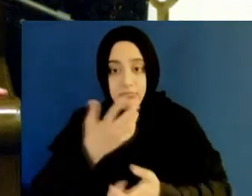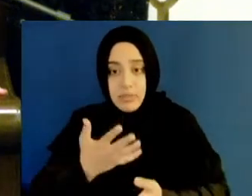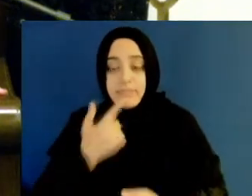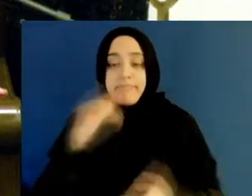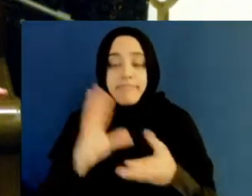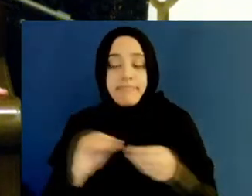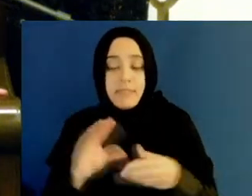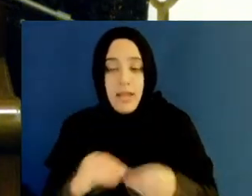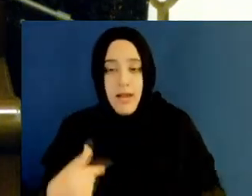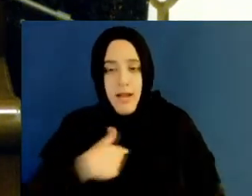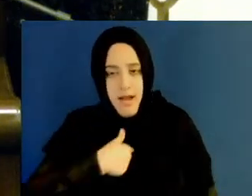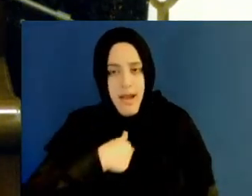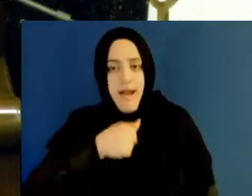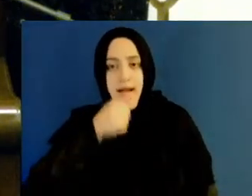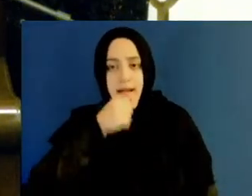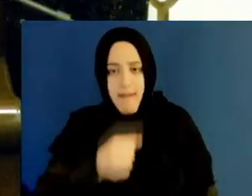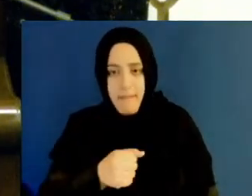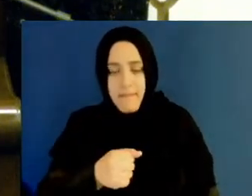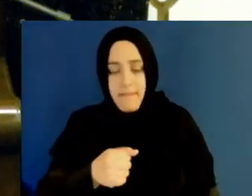the son of Haydar.